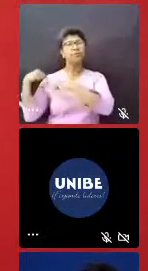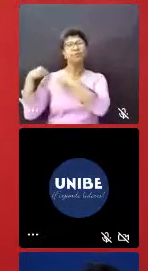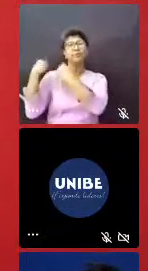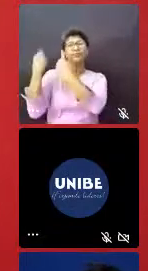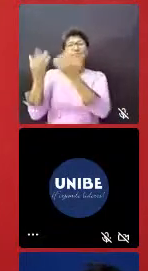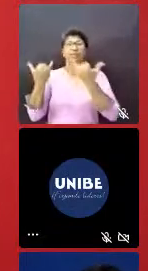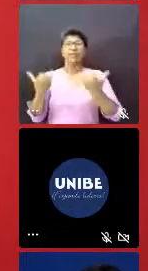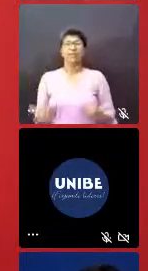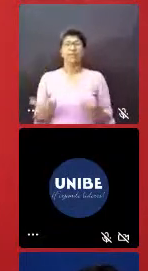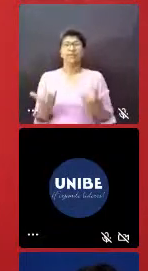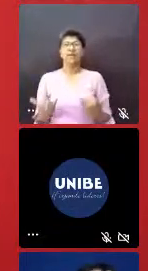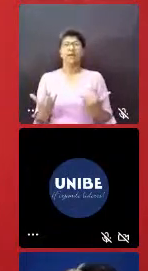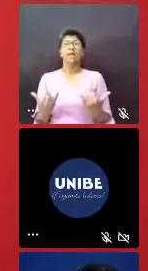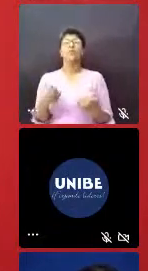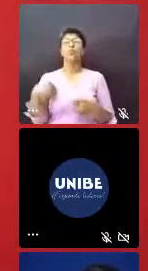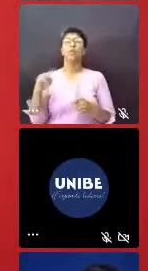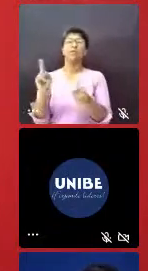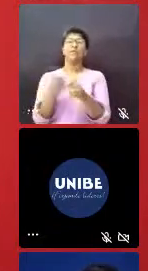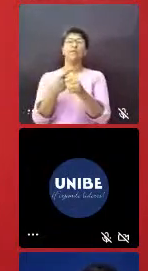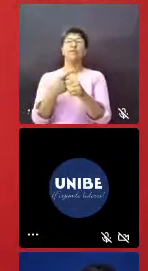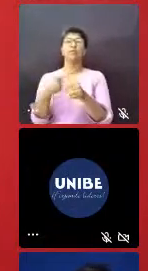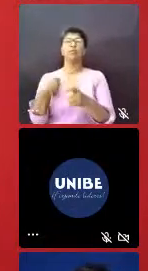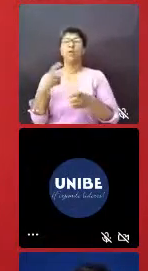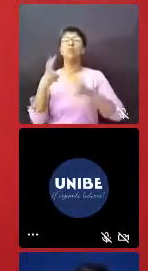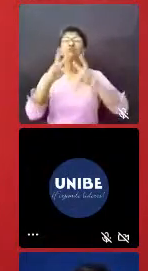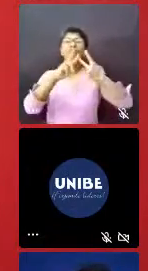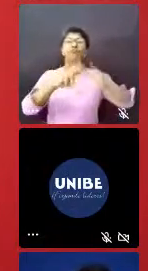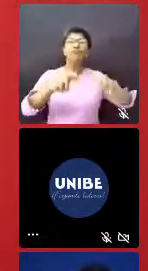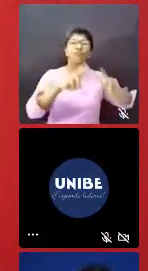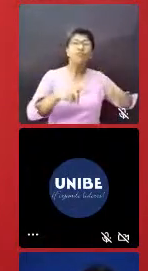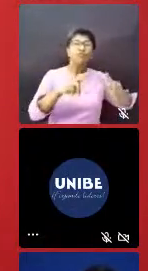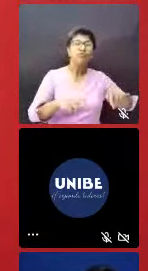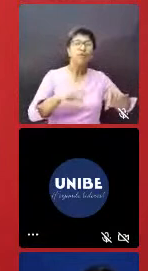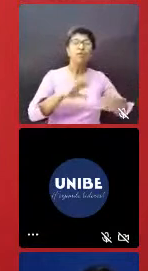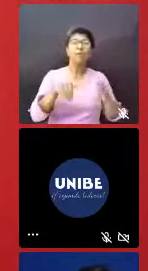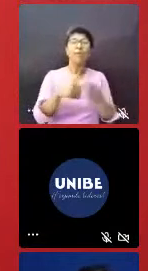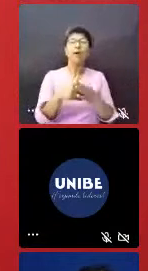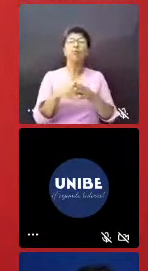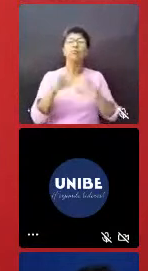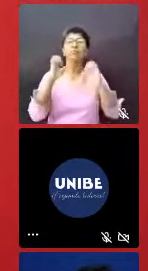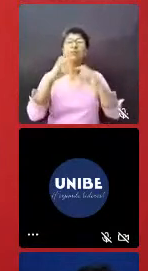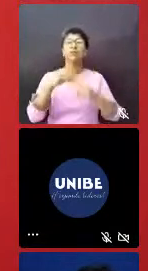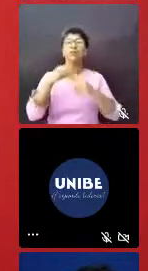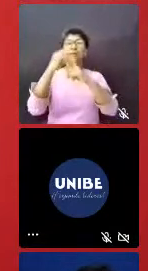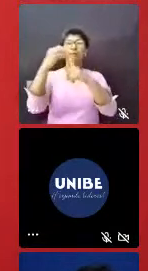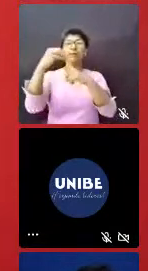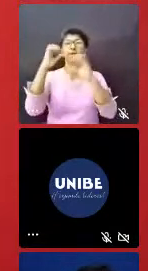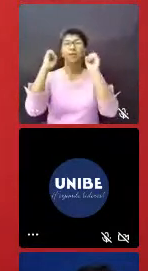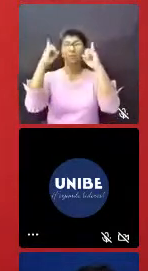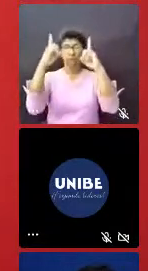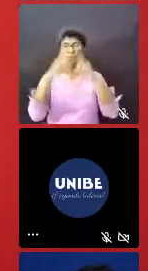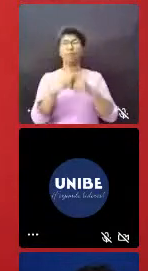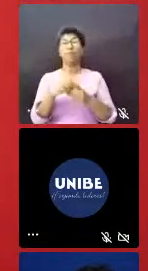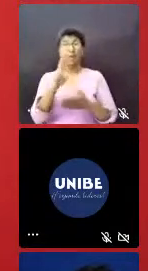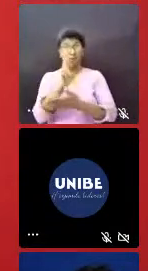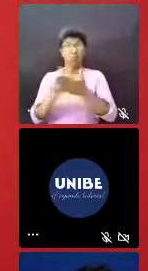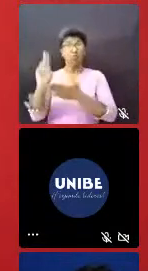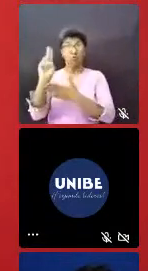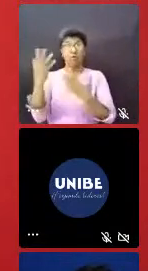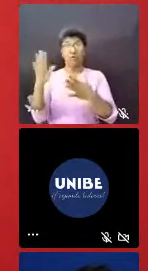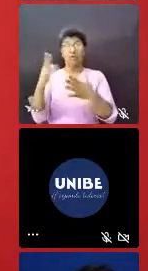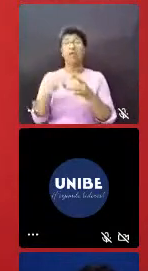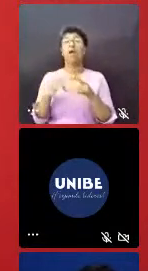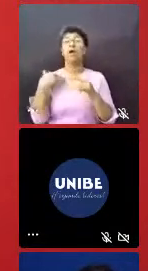are a leading facility in Poland conducting research in this area. The university has the Janusz